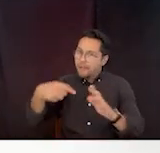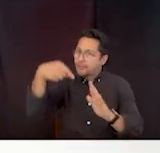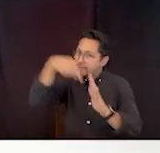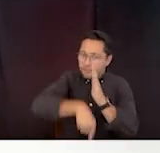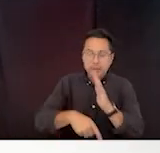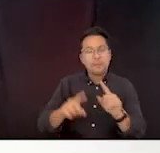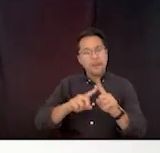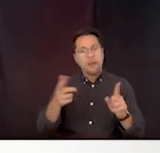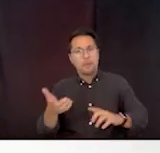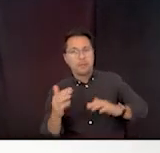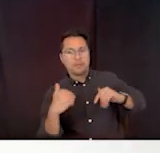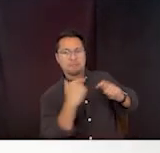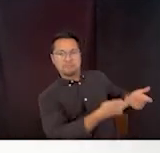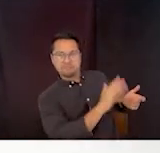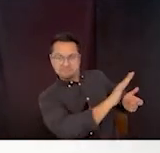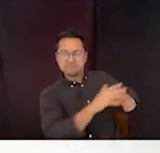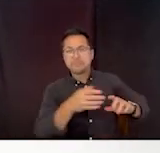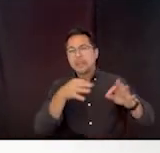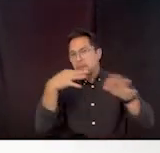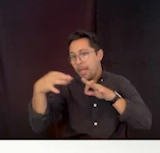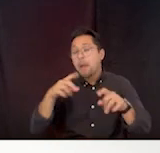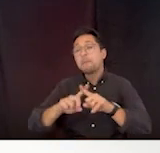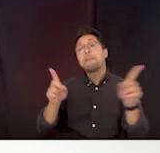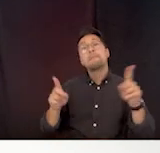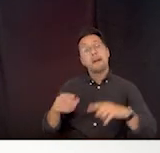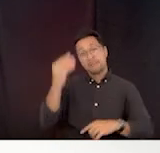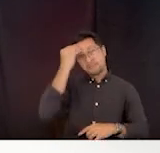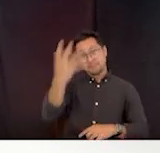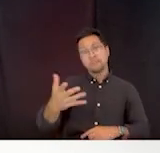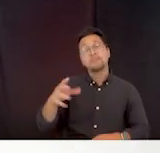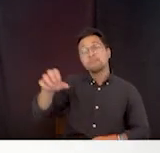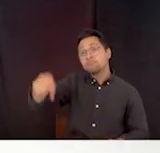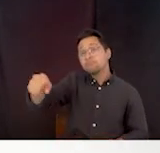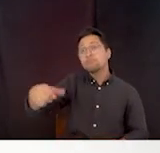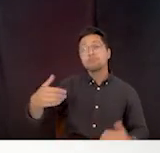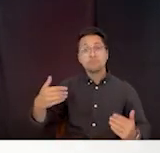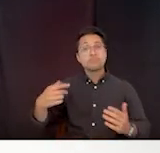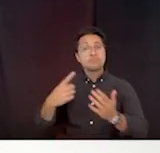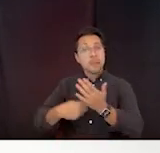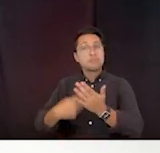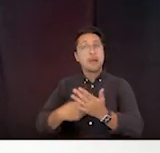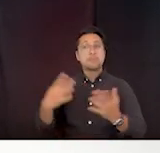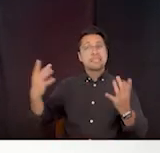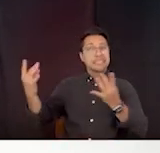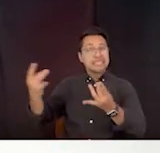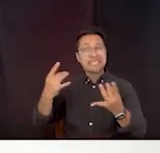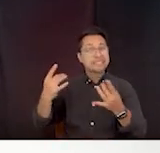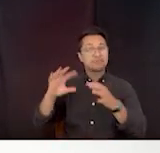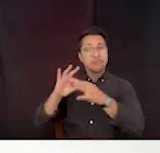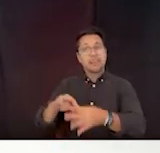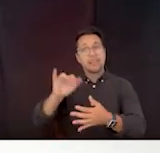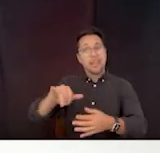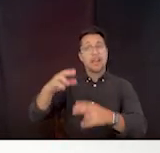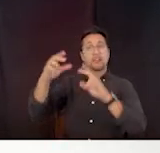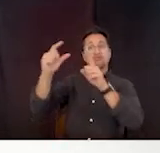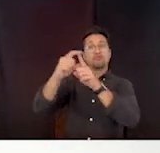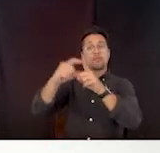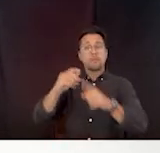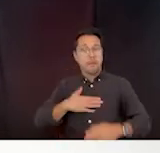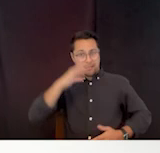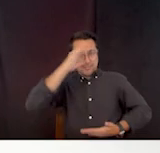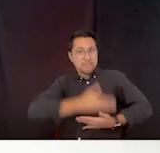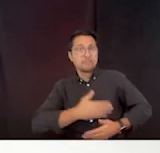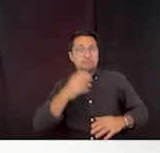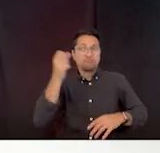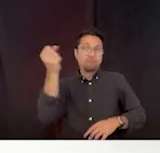Dr. Hans explain all that, but I just wanted to tell you that, yes, there's sometimes some controversy surrounding that term. My son's been in ABA